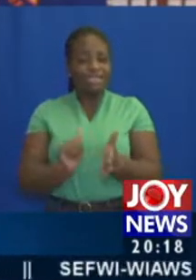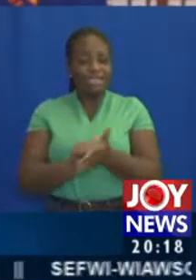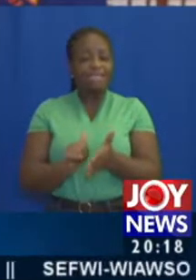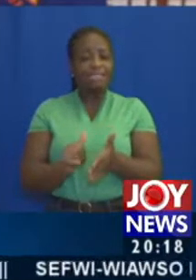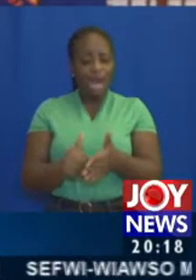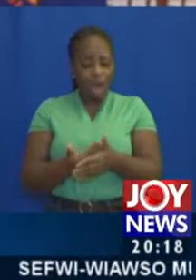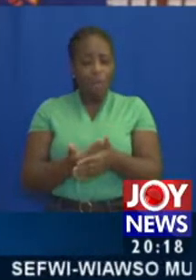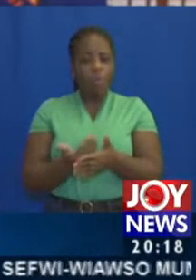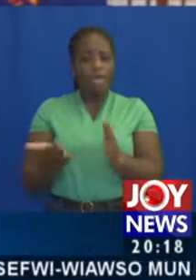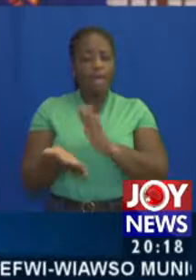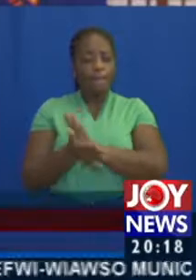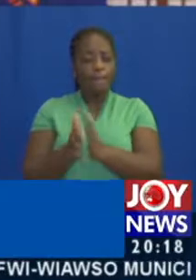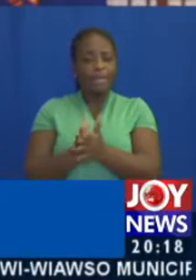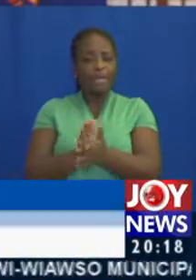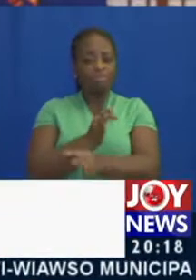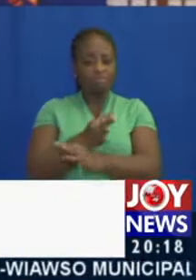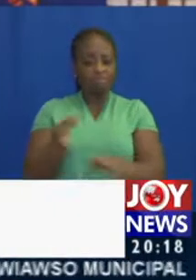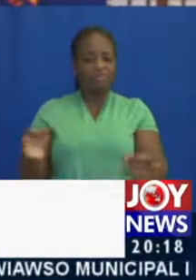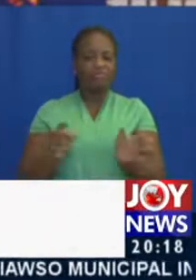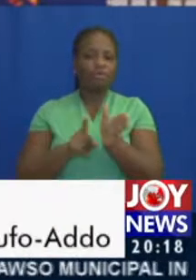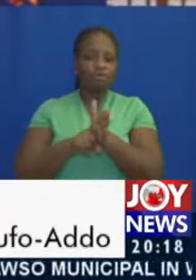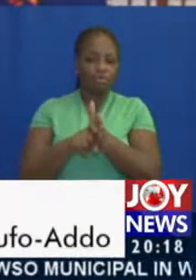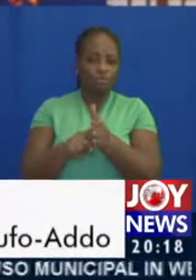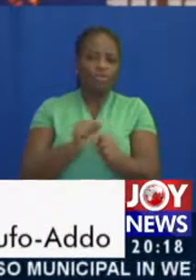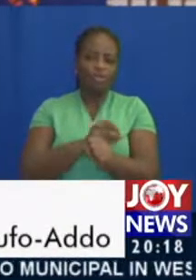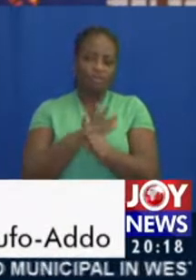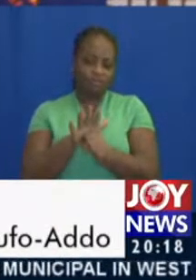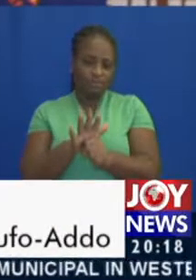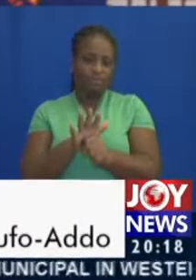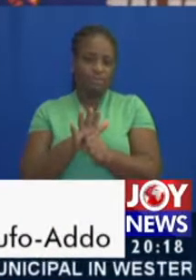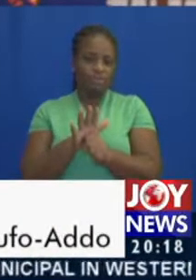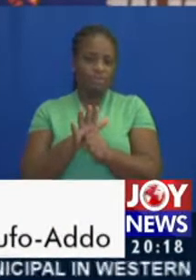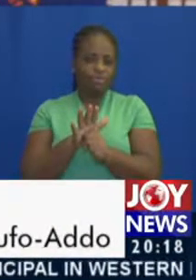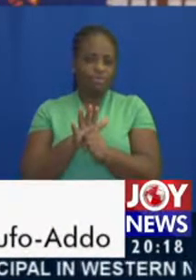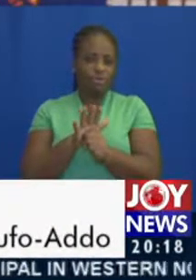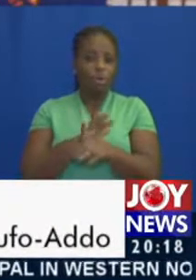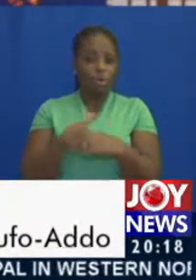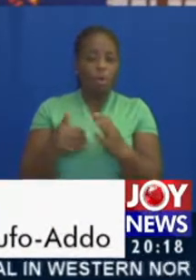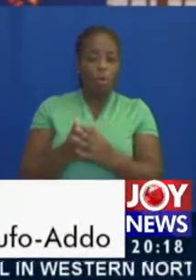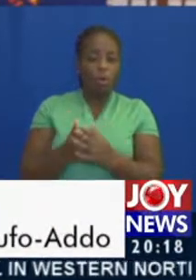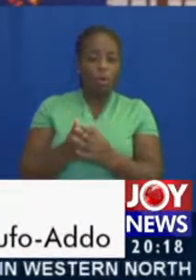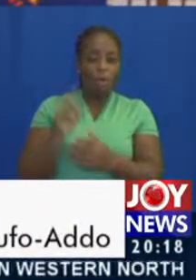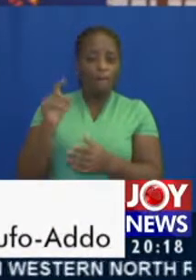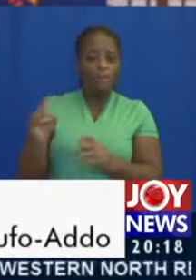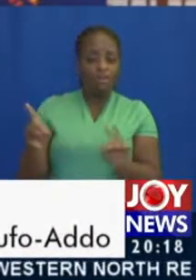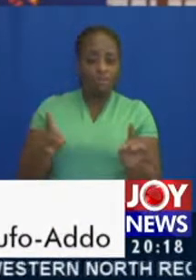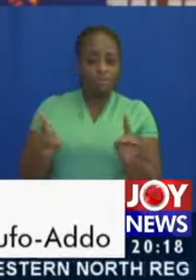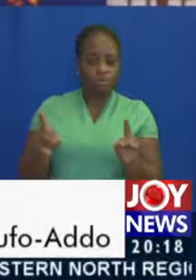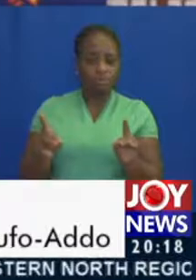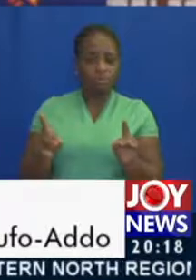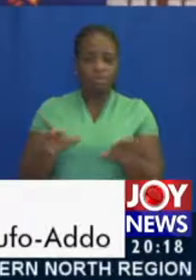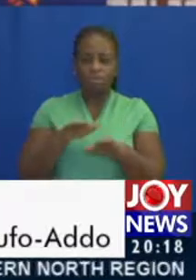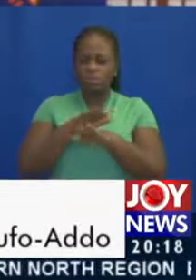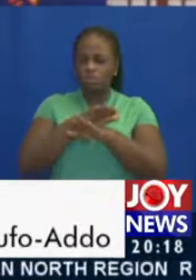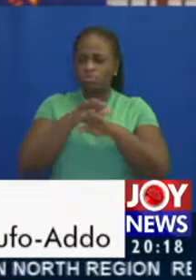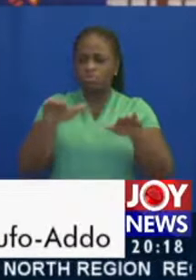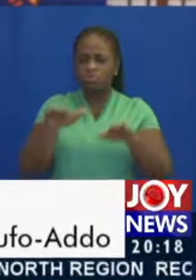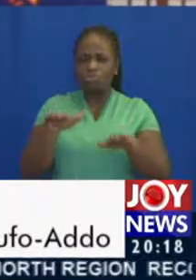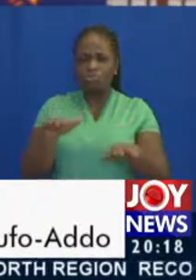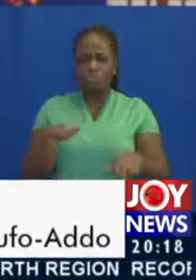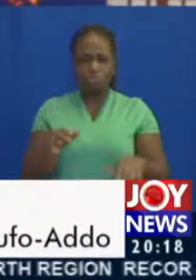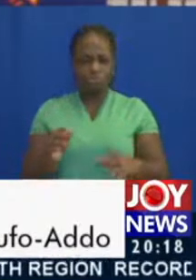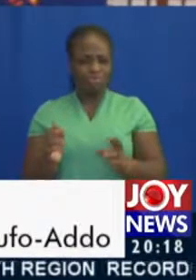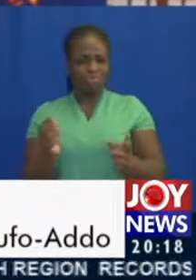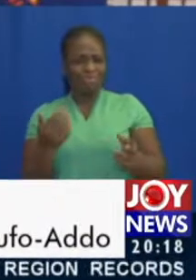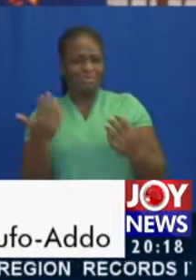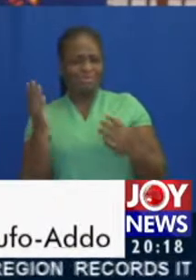the blessings of normalcy for which we all yearn. There is no room for complacency. We must be